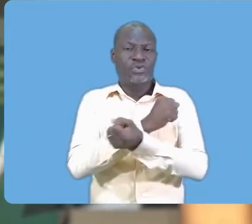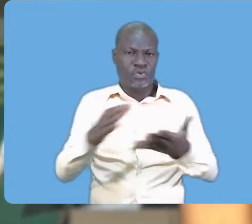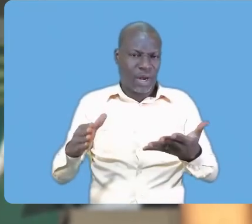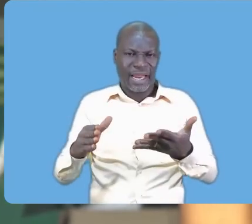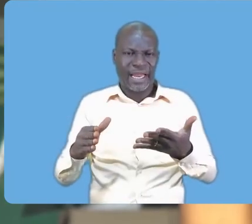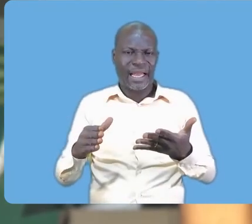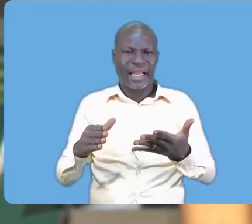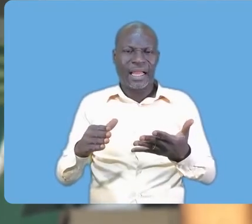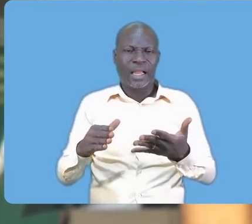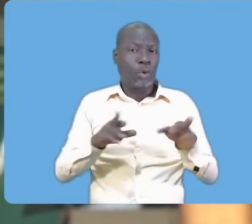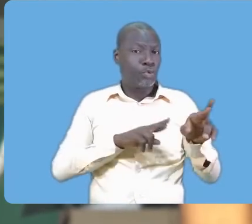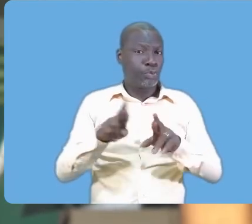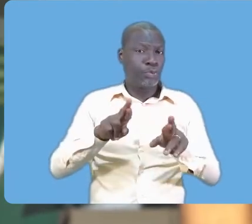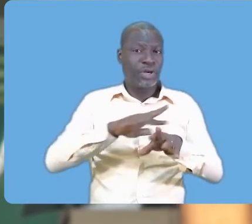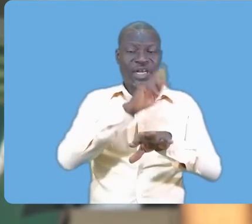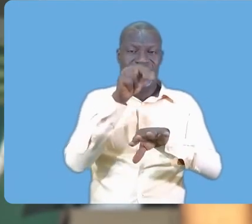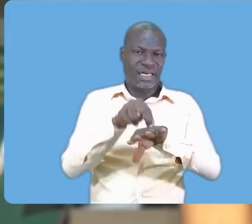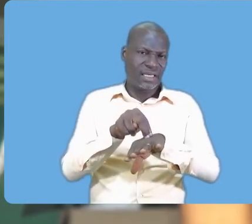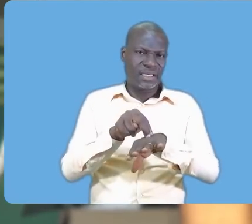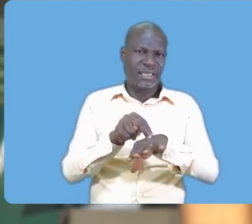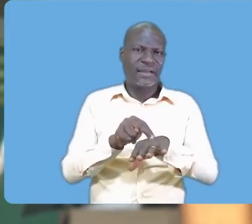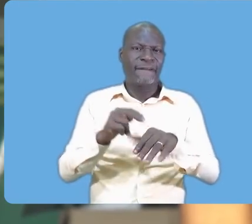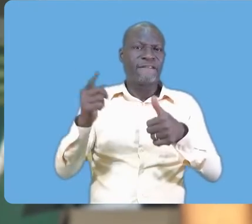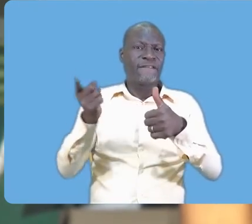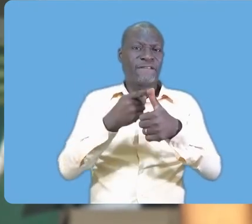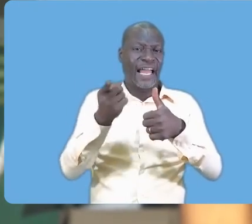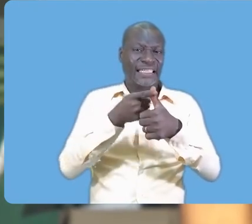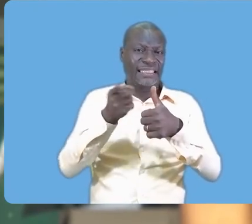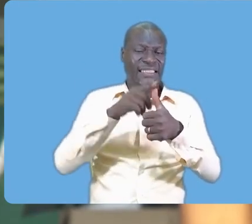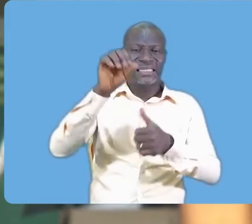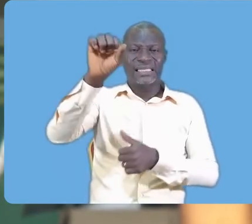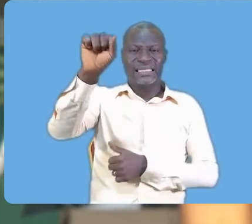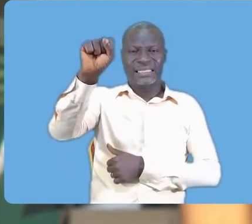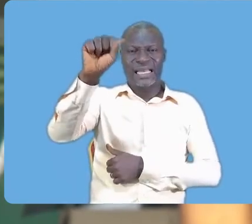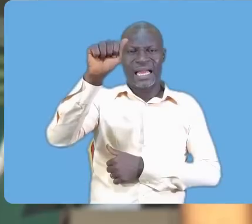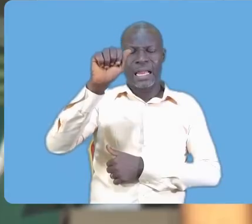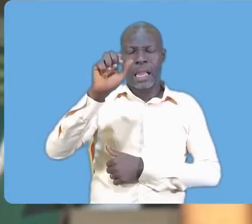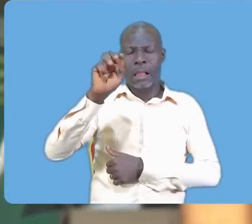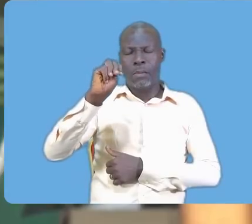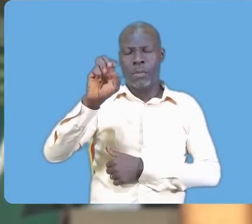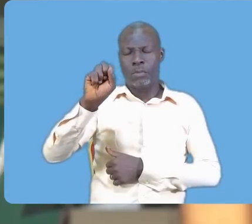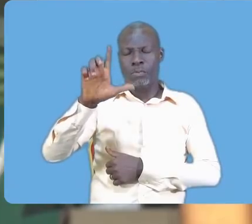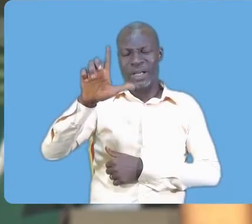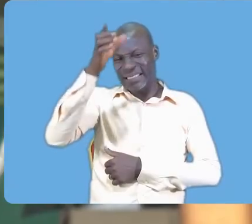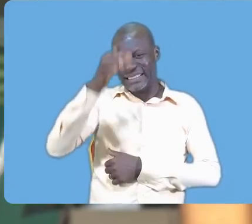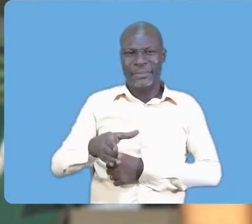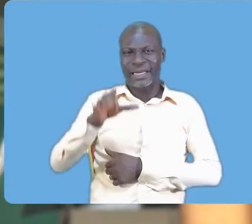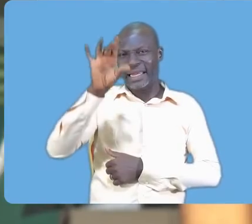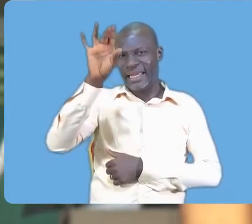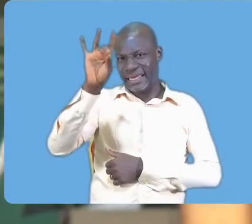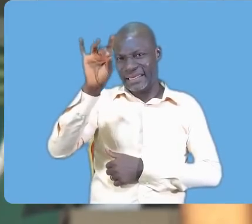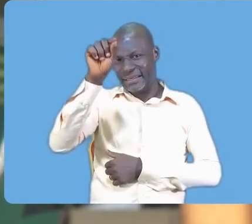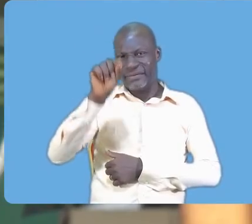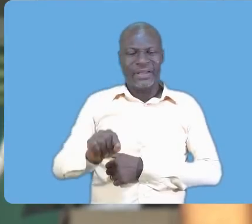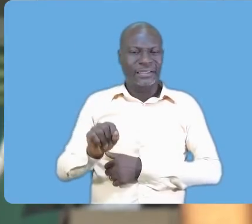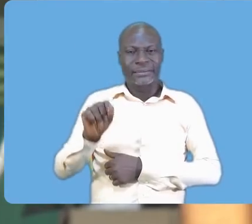I am yen sa. Now me check every 1 Samuel chapter 8, verse 3. And near ma, yen sa no, or